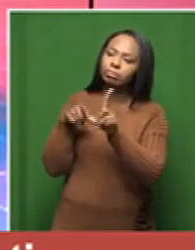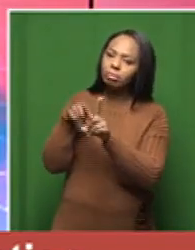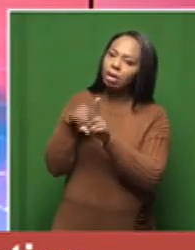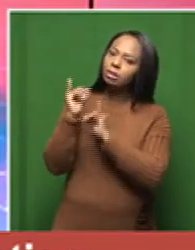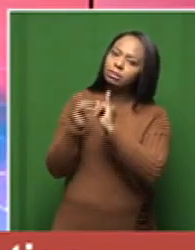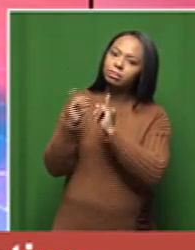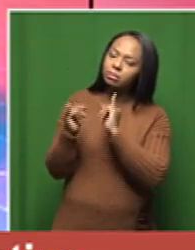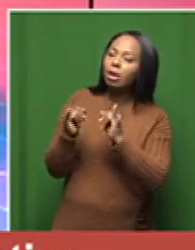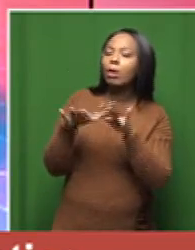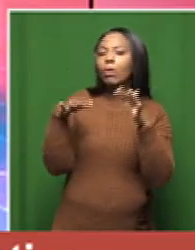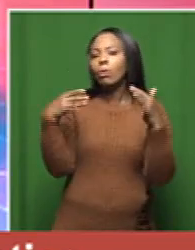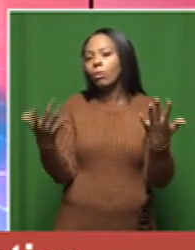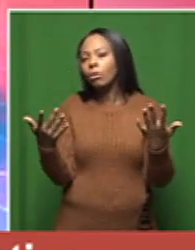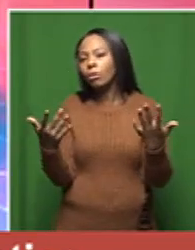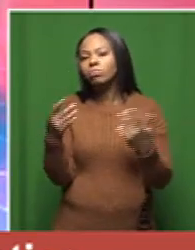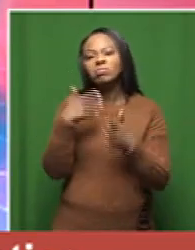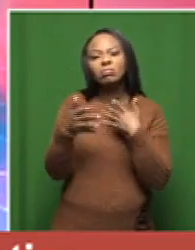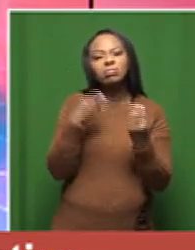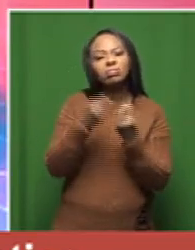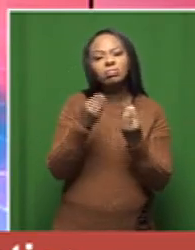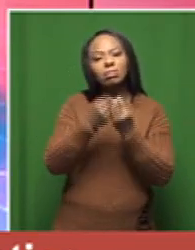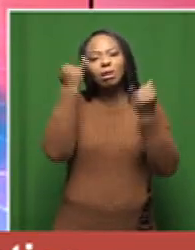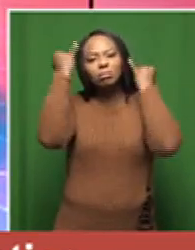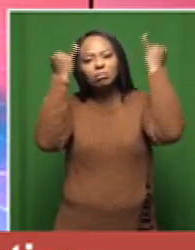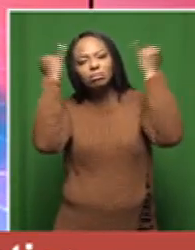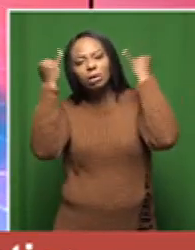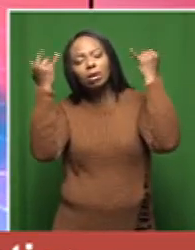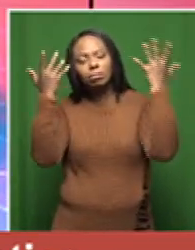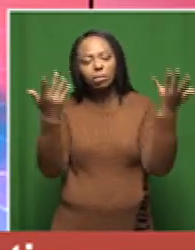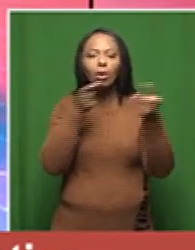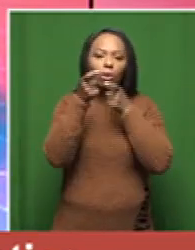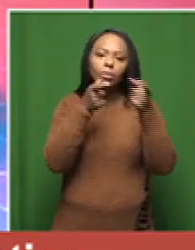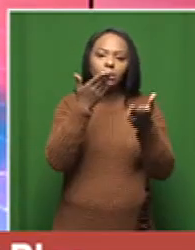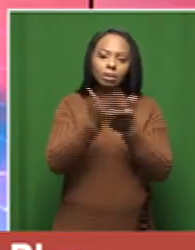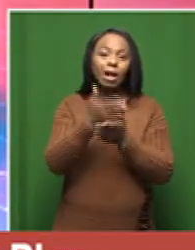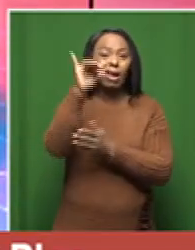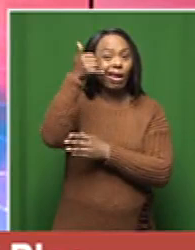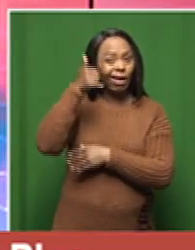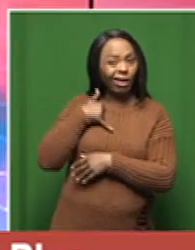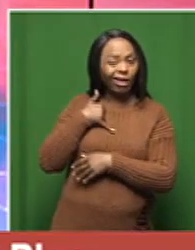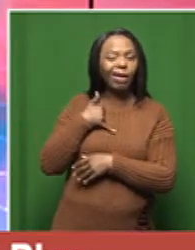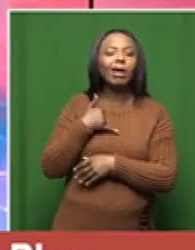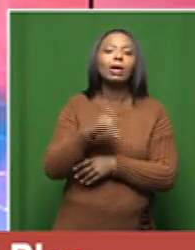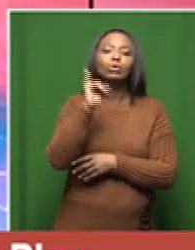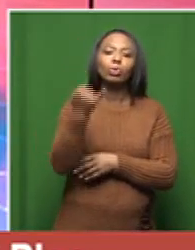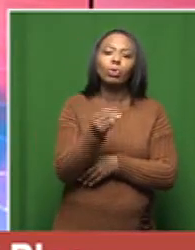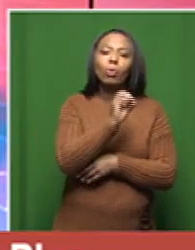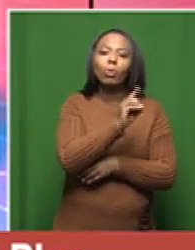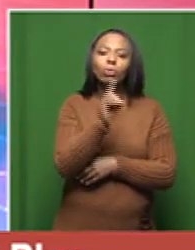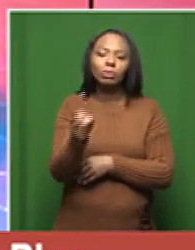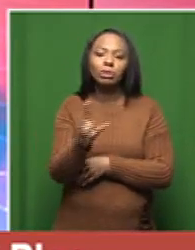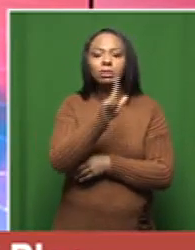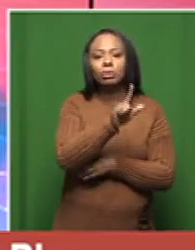could share whatever's on your mind even as well about what we're discussing. And the number to use is Johannesburg